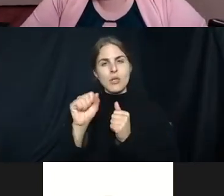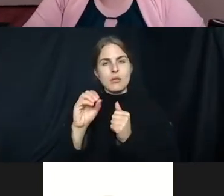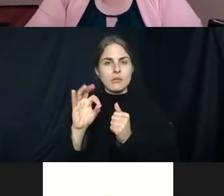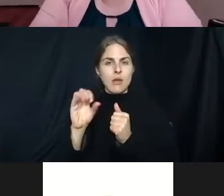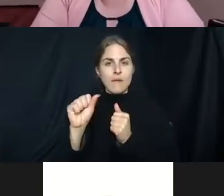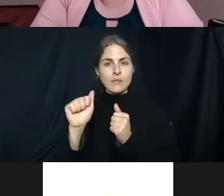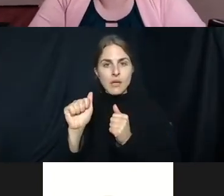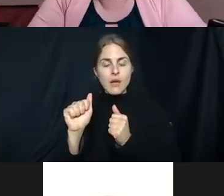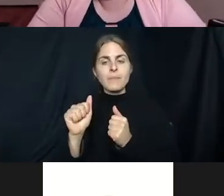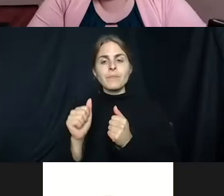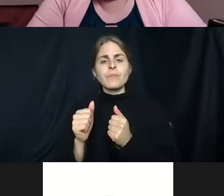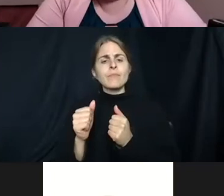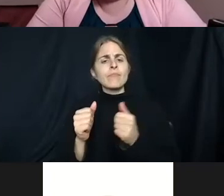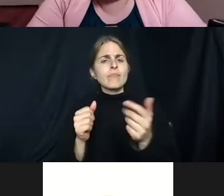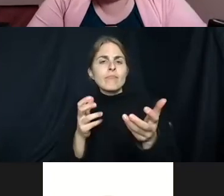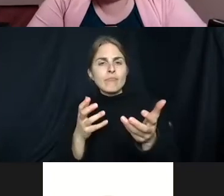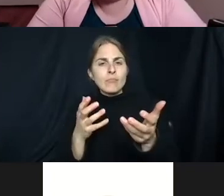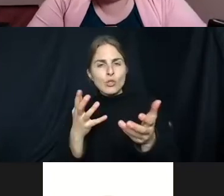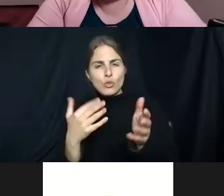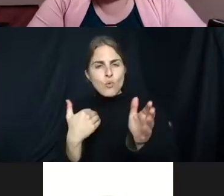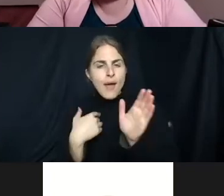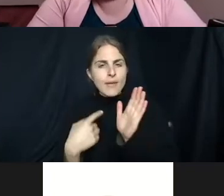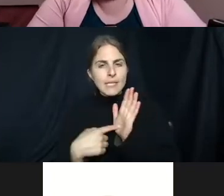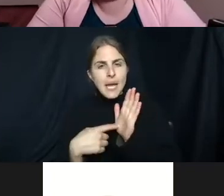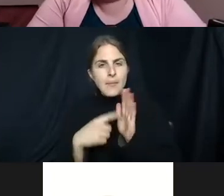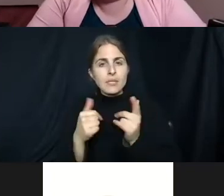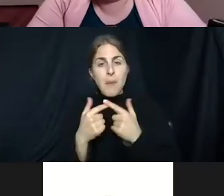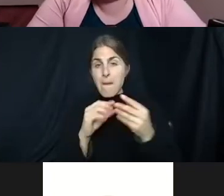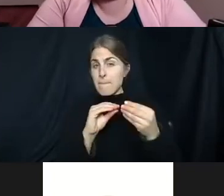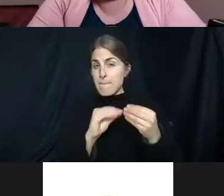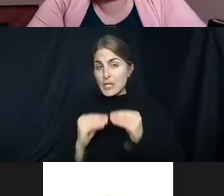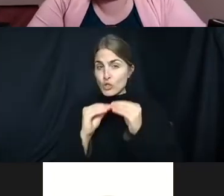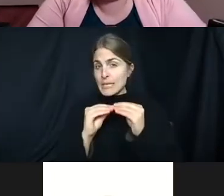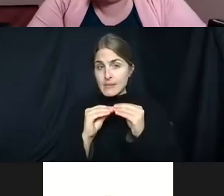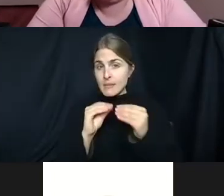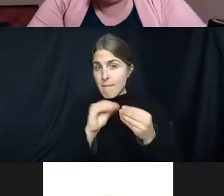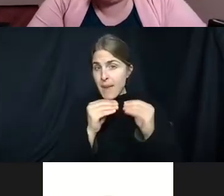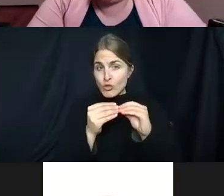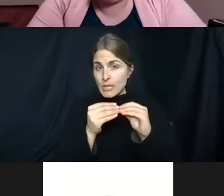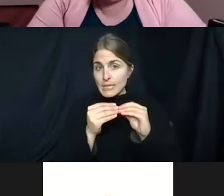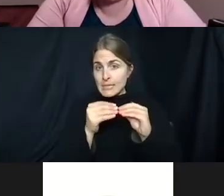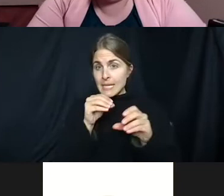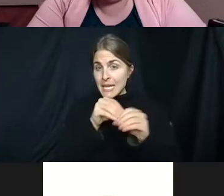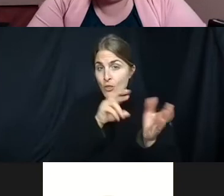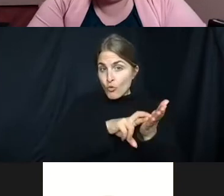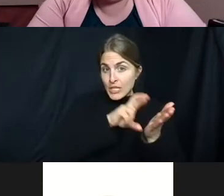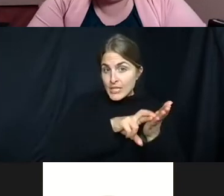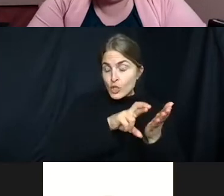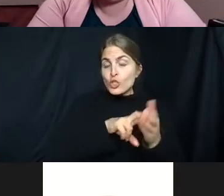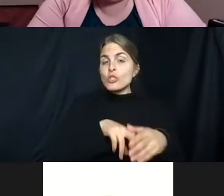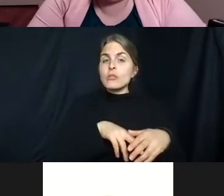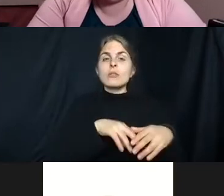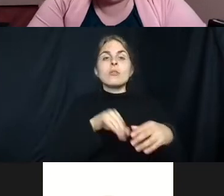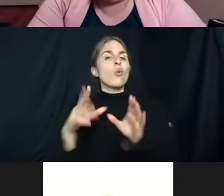I wanted to hear if you have examples of either like metrics, like in the research context, or examples, not